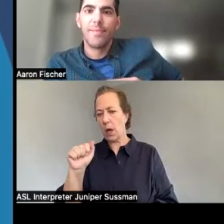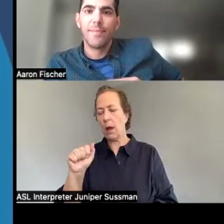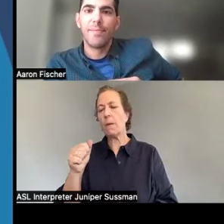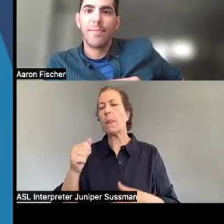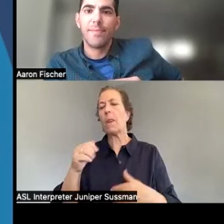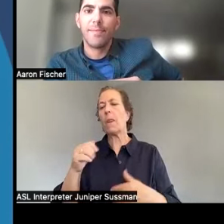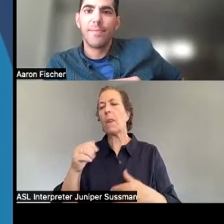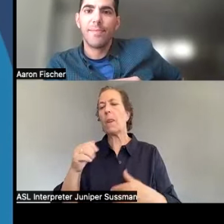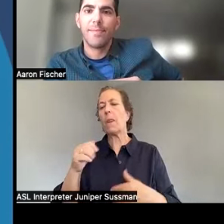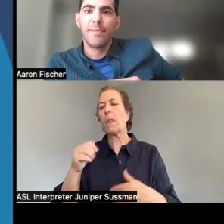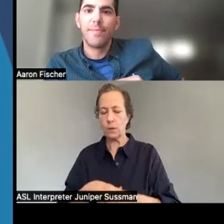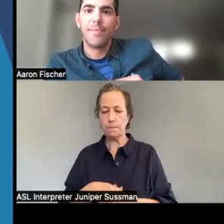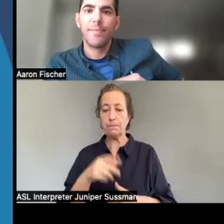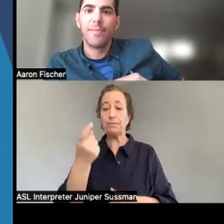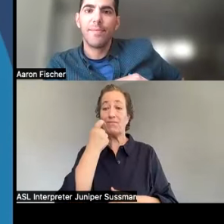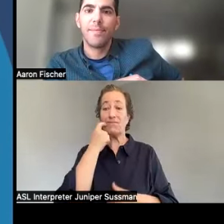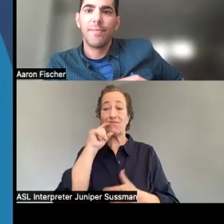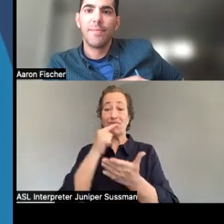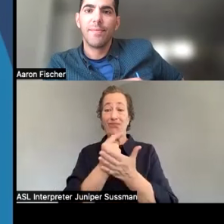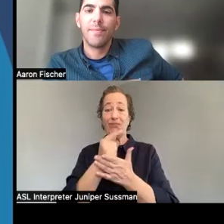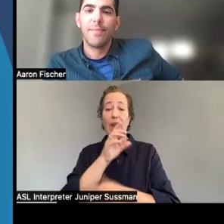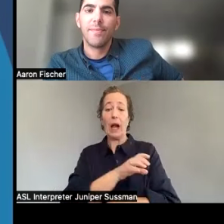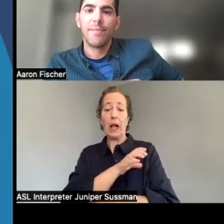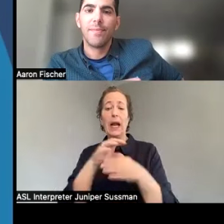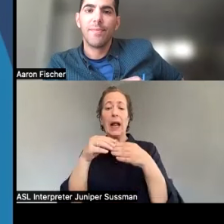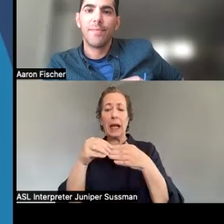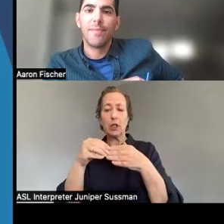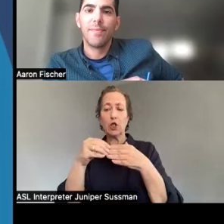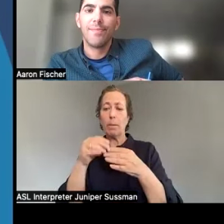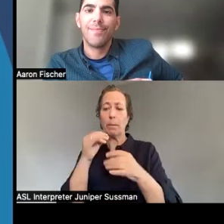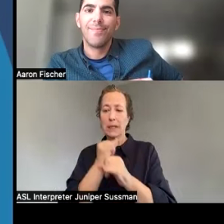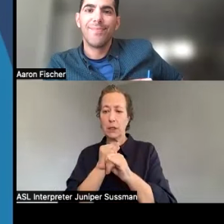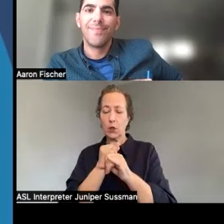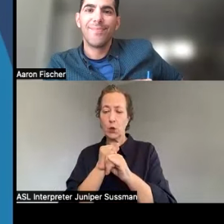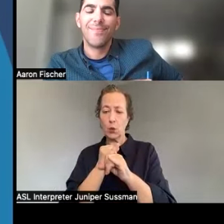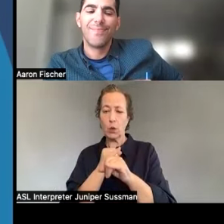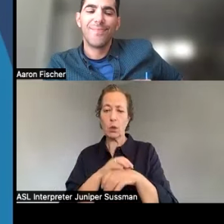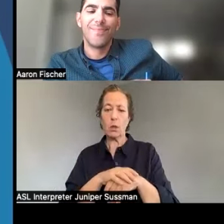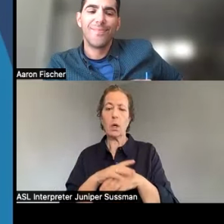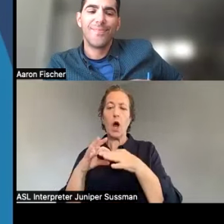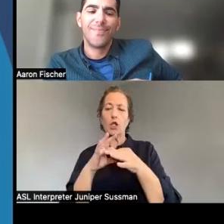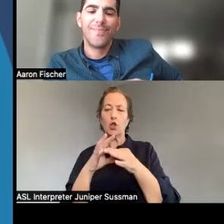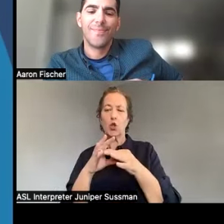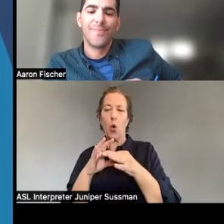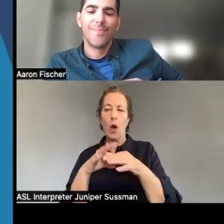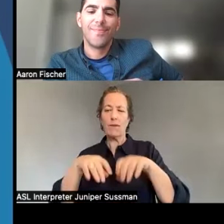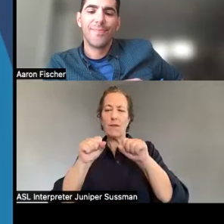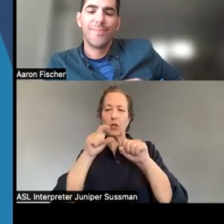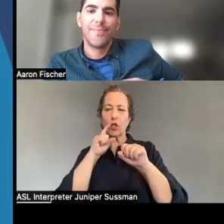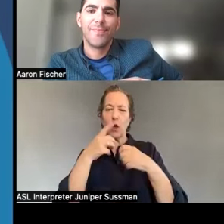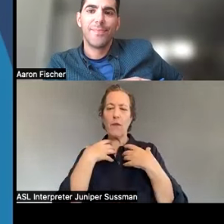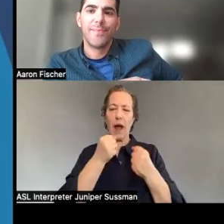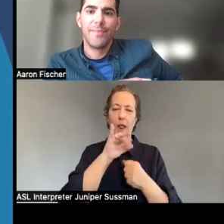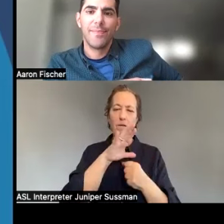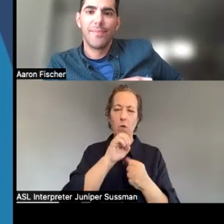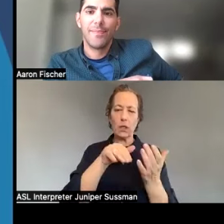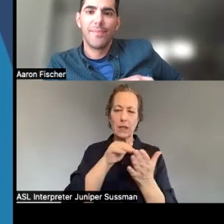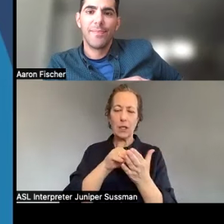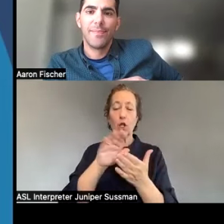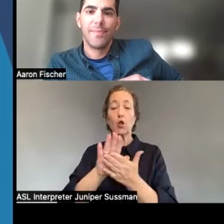is a recent graduate of the Clinic Leadership Institute, a joint venture of the Health Force Center at the University